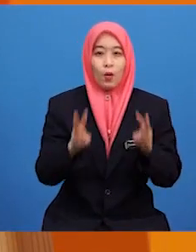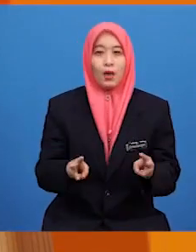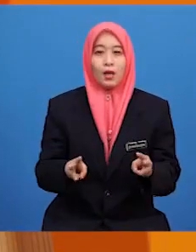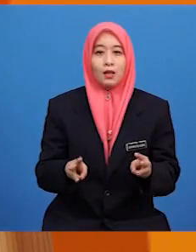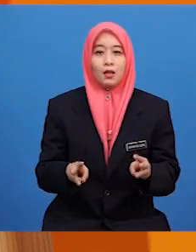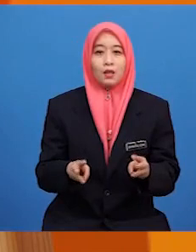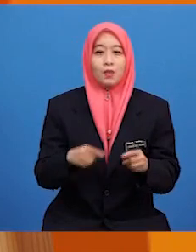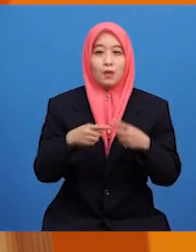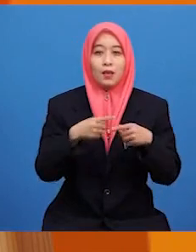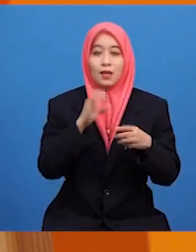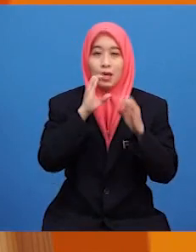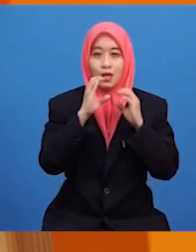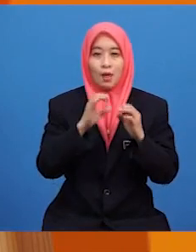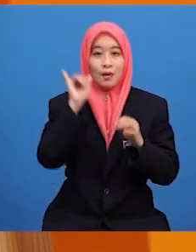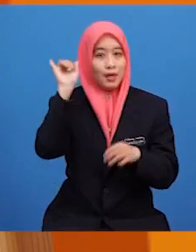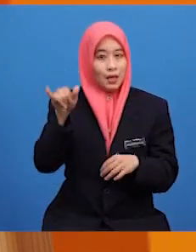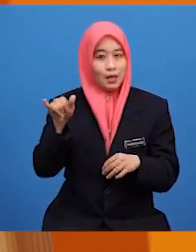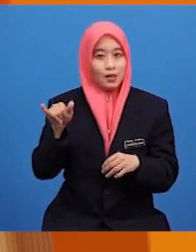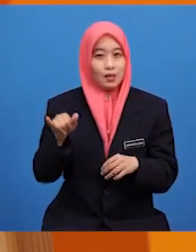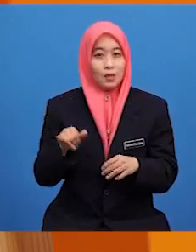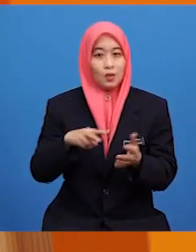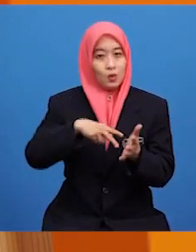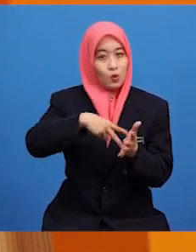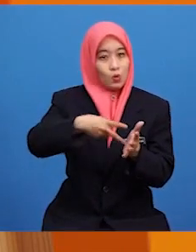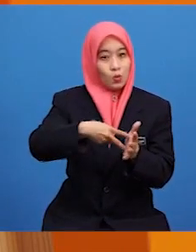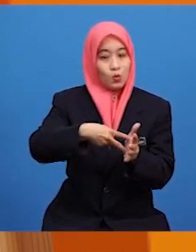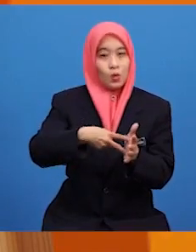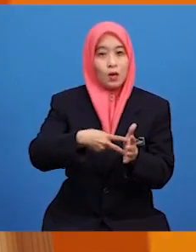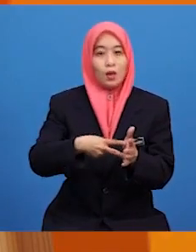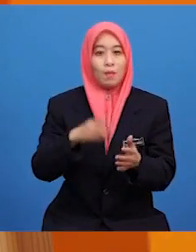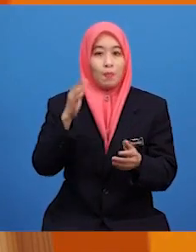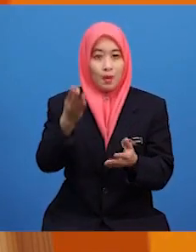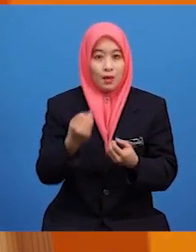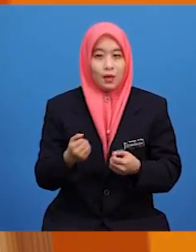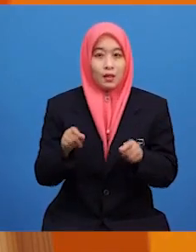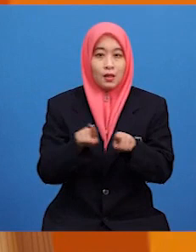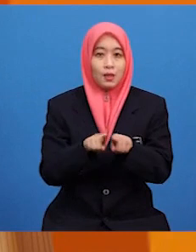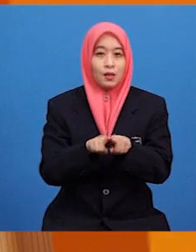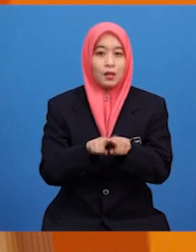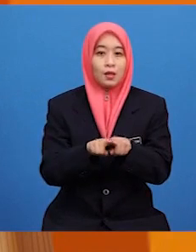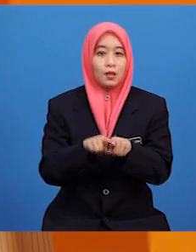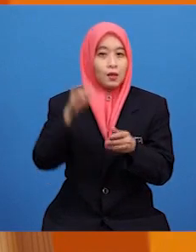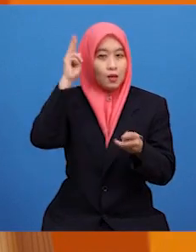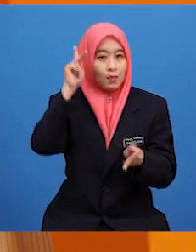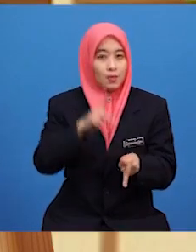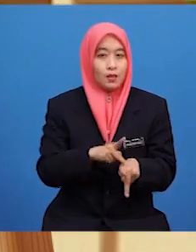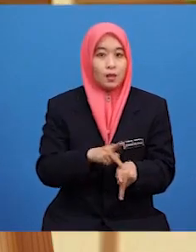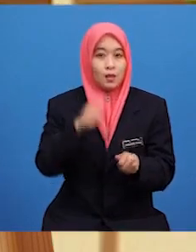said yes, let me introduce them to you and our friends. Shall we,